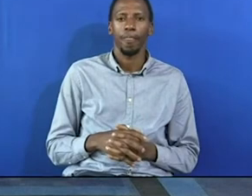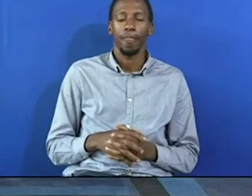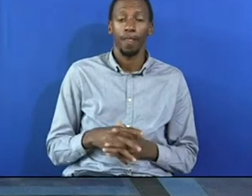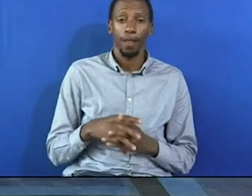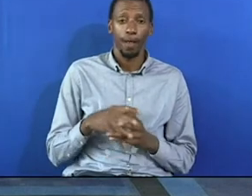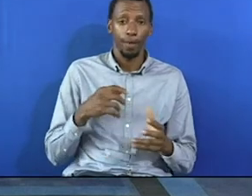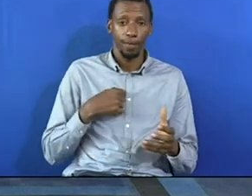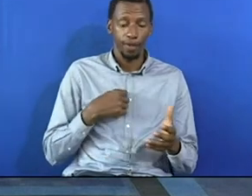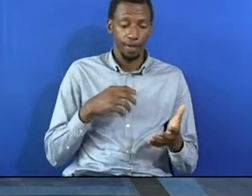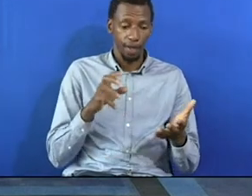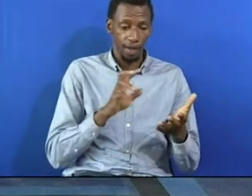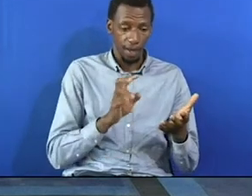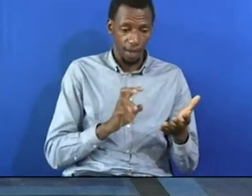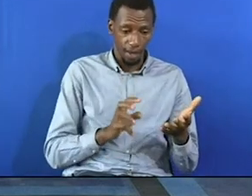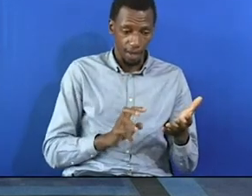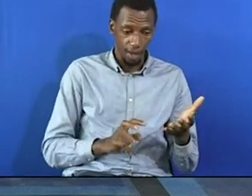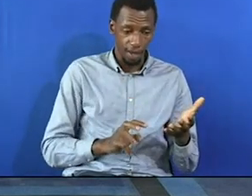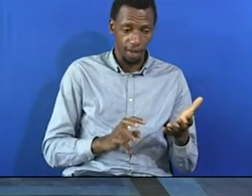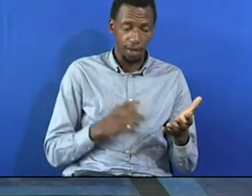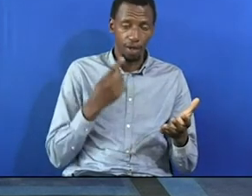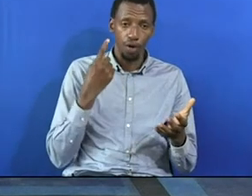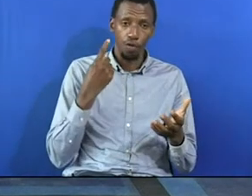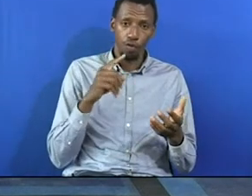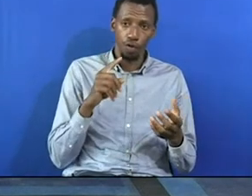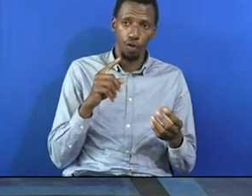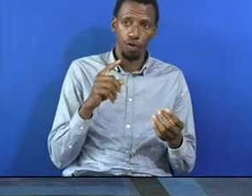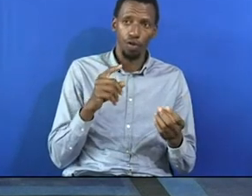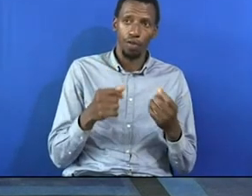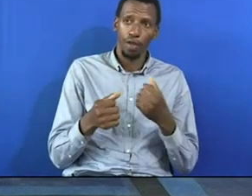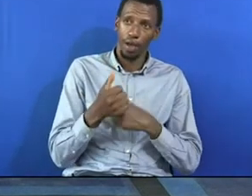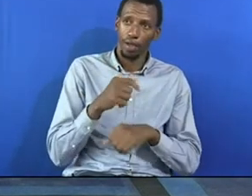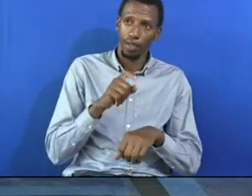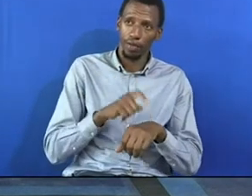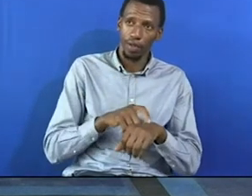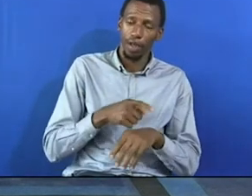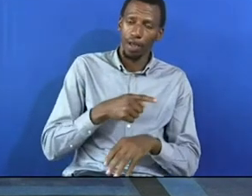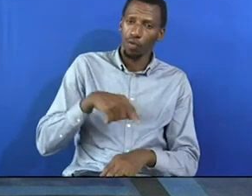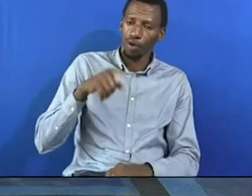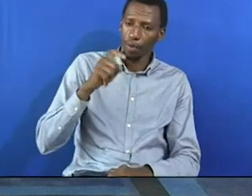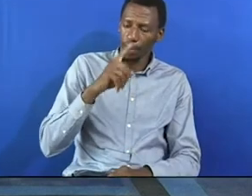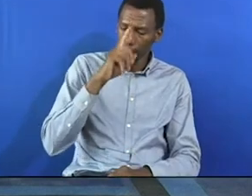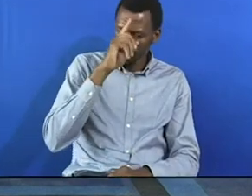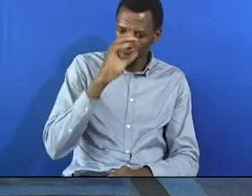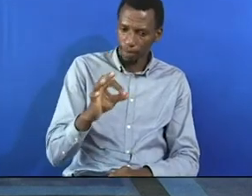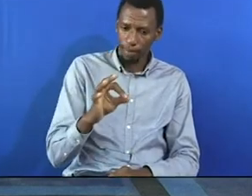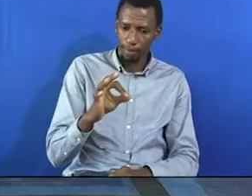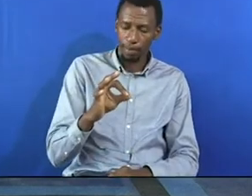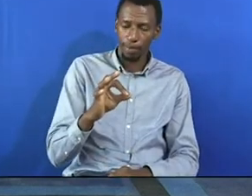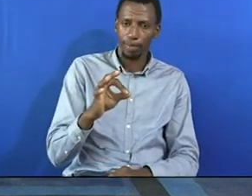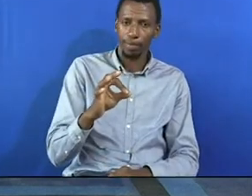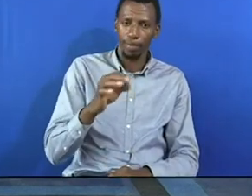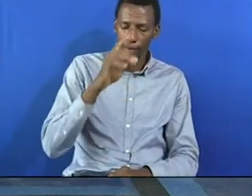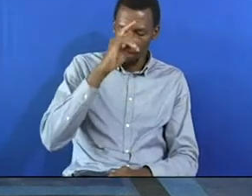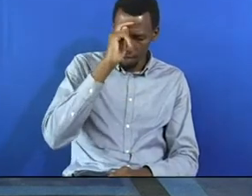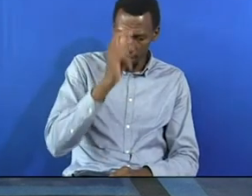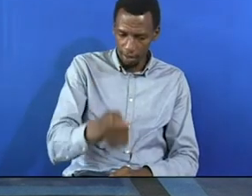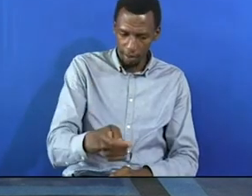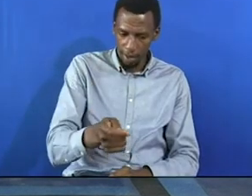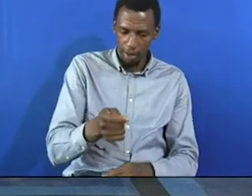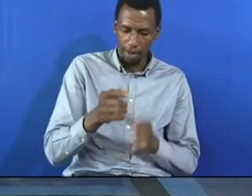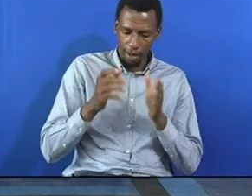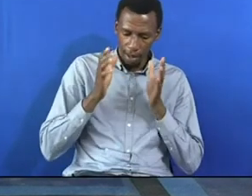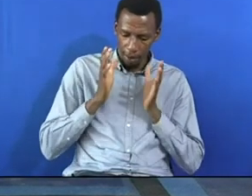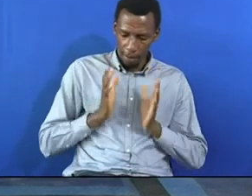I'm reading for the umpteenth time. We must treat it as absolute disrespect of personal